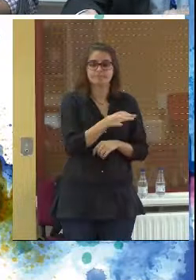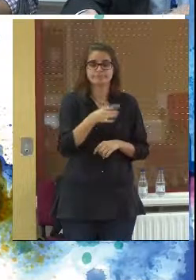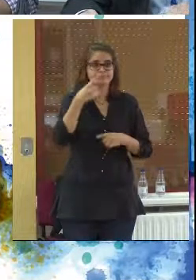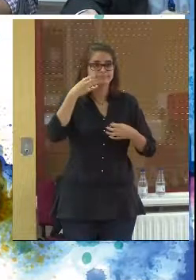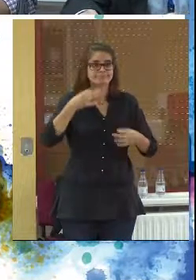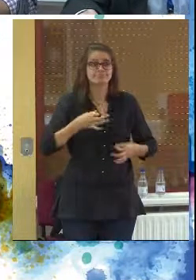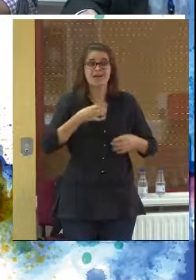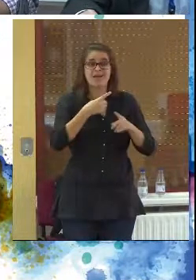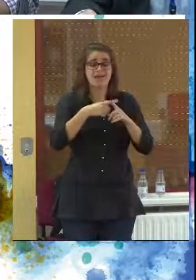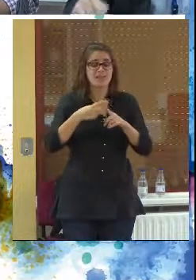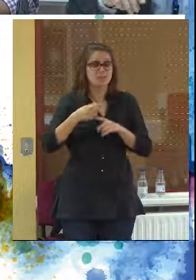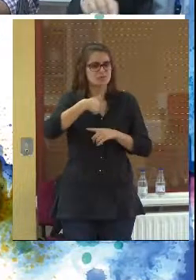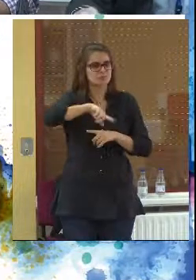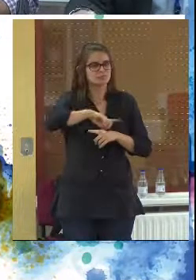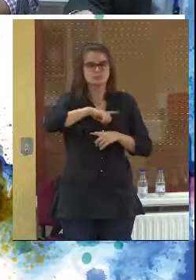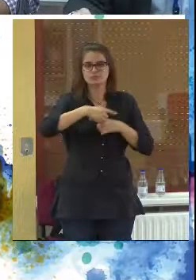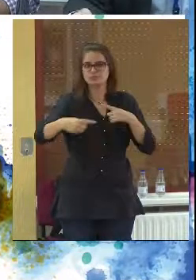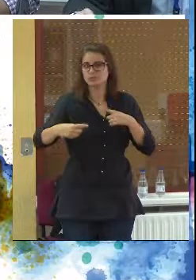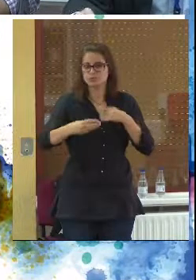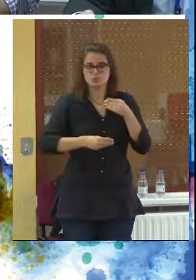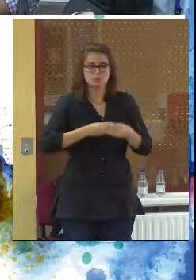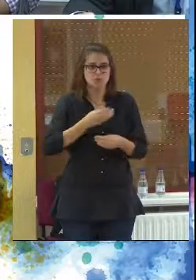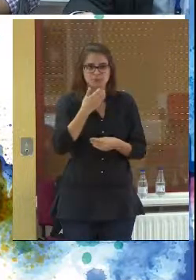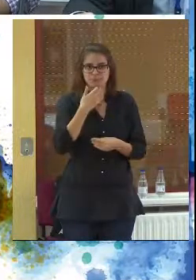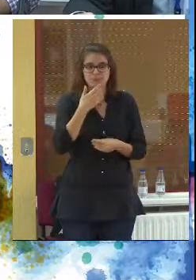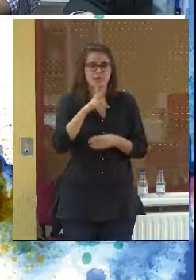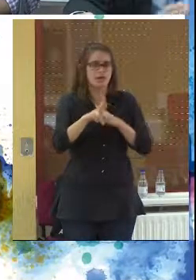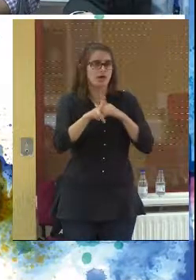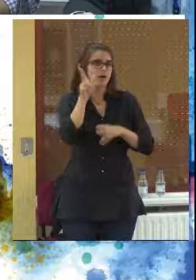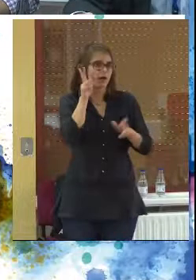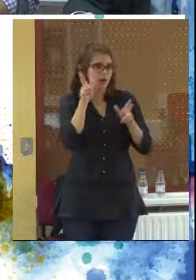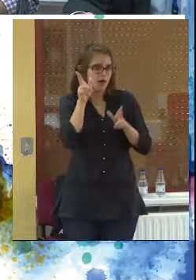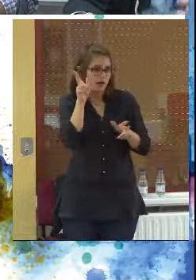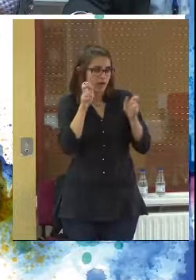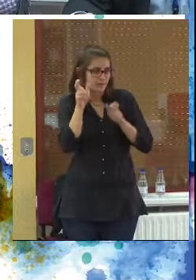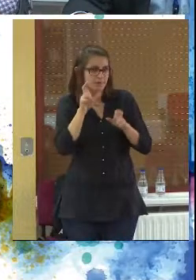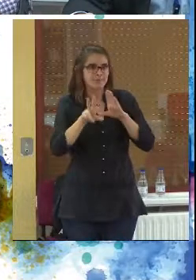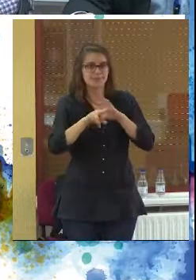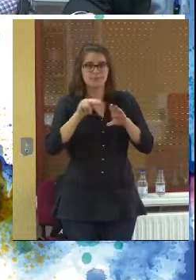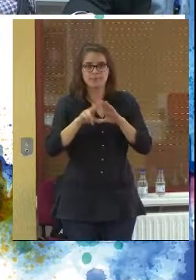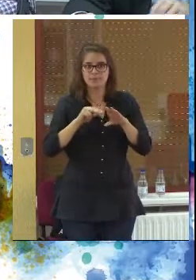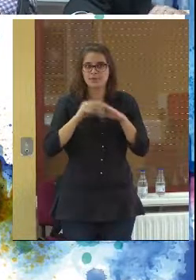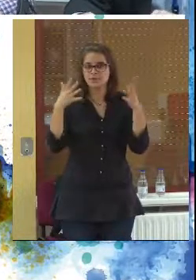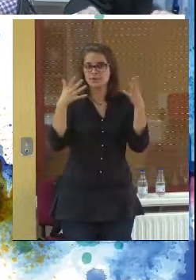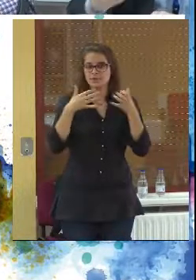adequate, using different elements, audios, videos, images, voices,